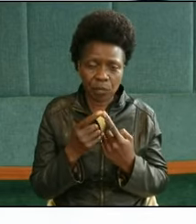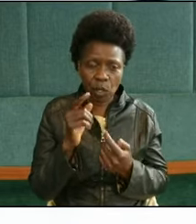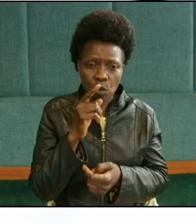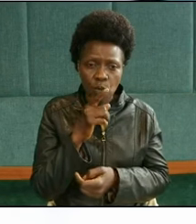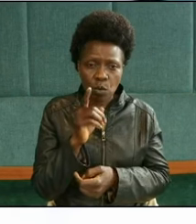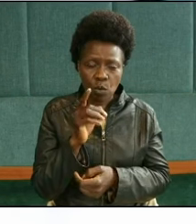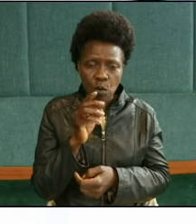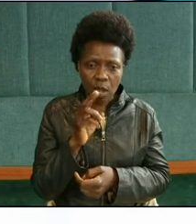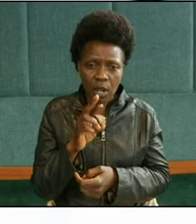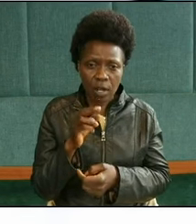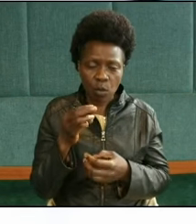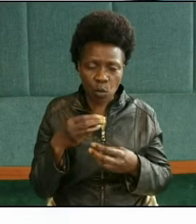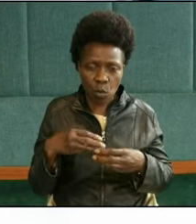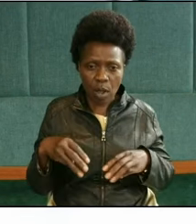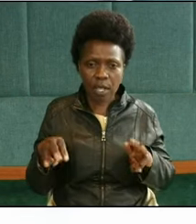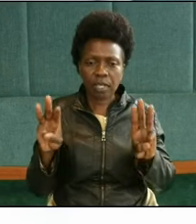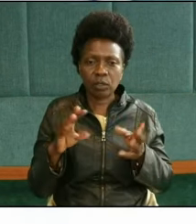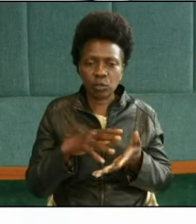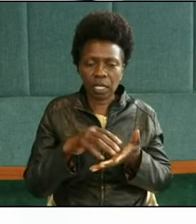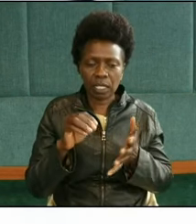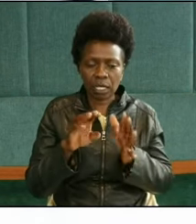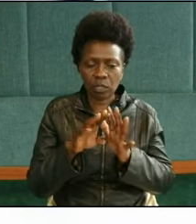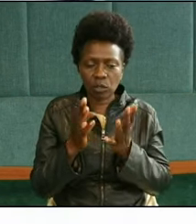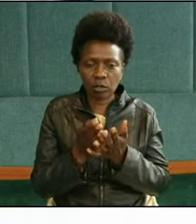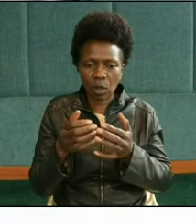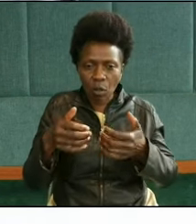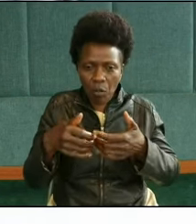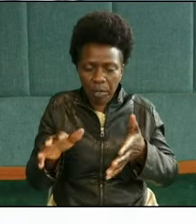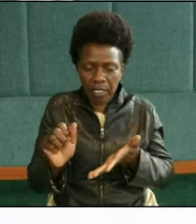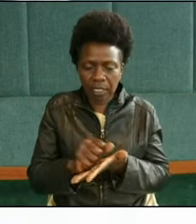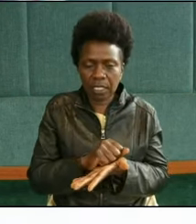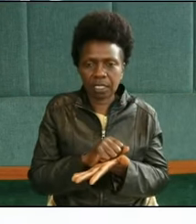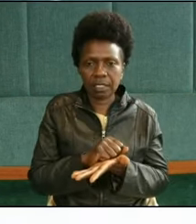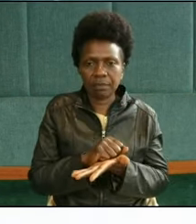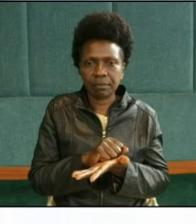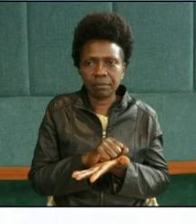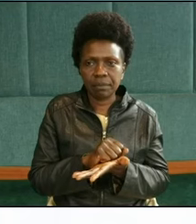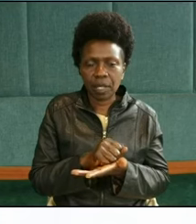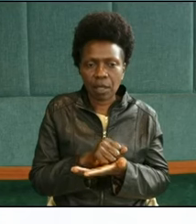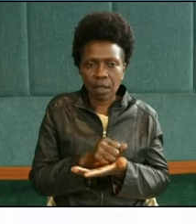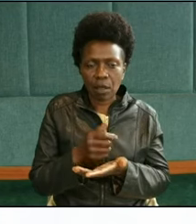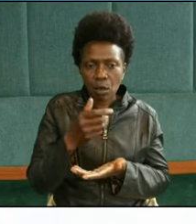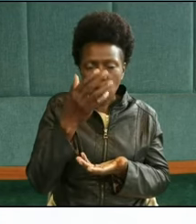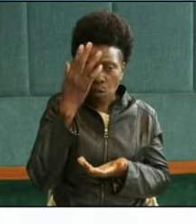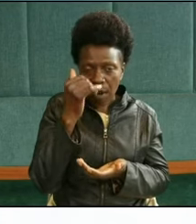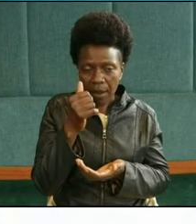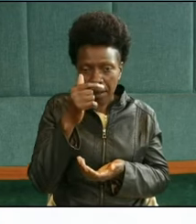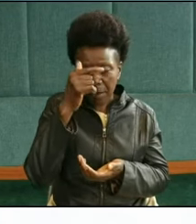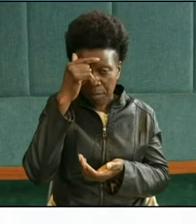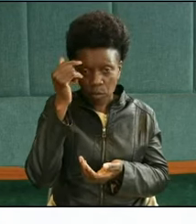you are worthy to take the scroll and open its seals because you were slain,